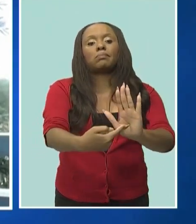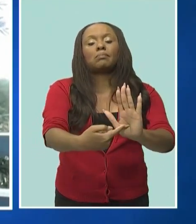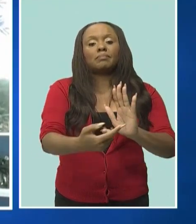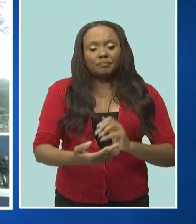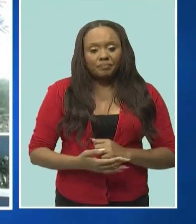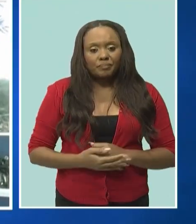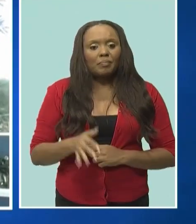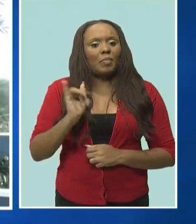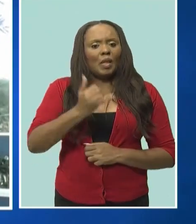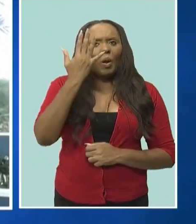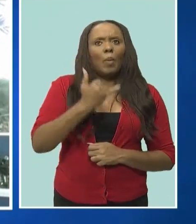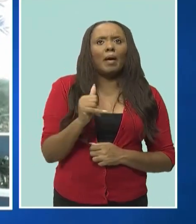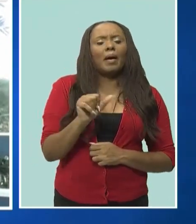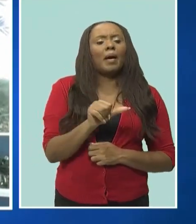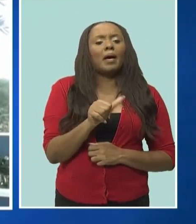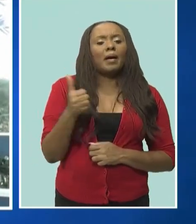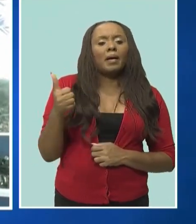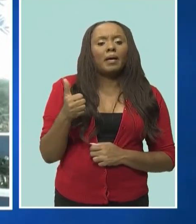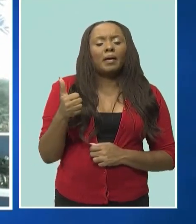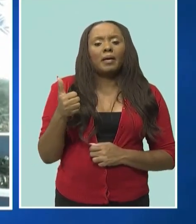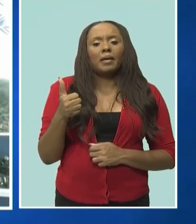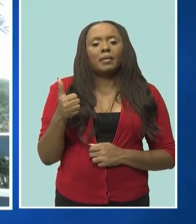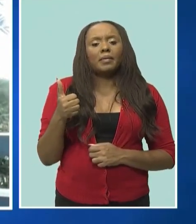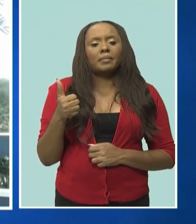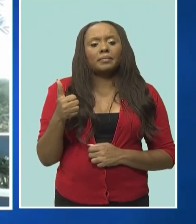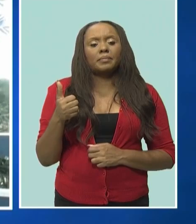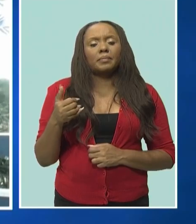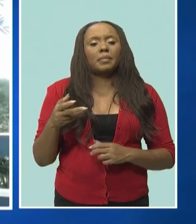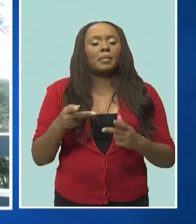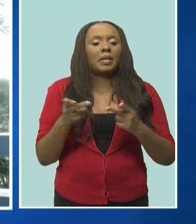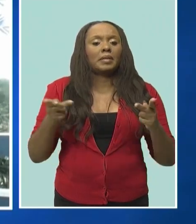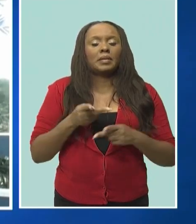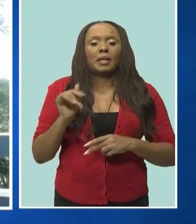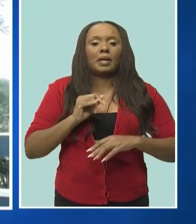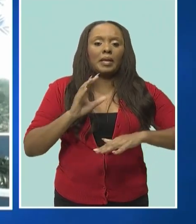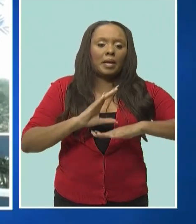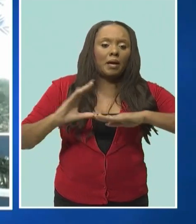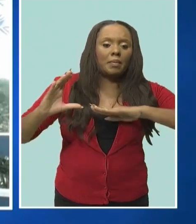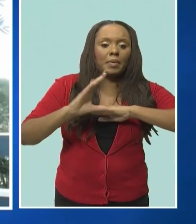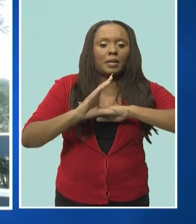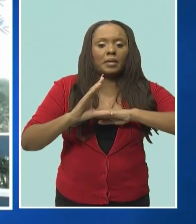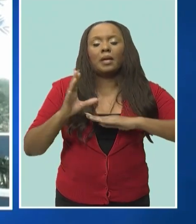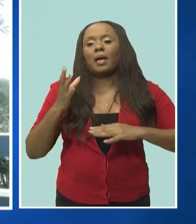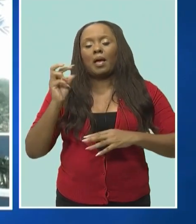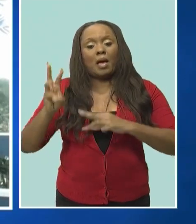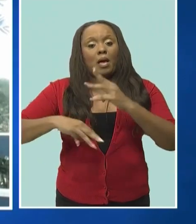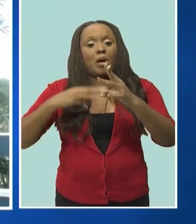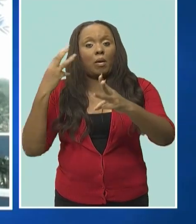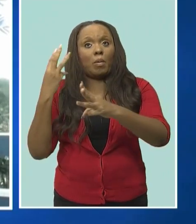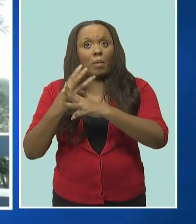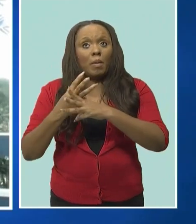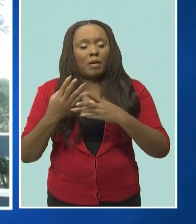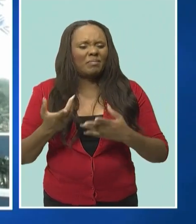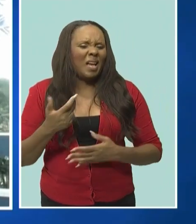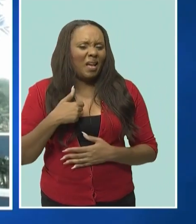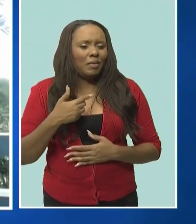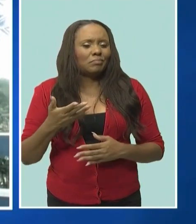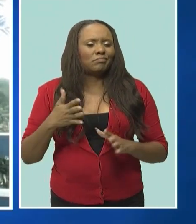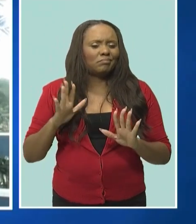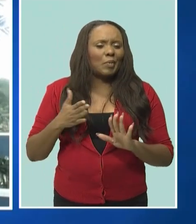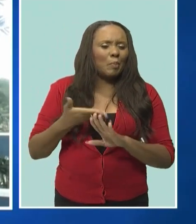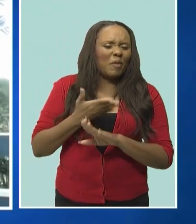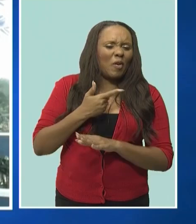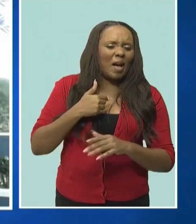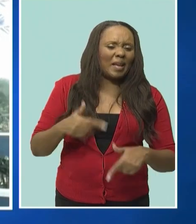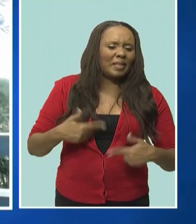other destinations, especially in the Caribbean, to my knowledge, and globally, having lived all over the world, are not